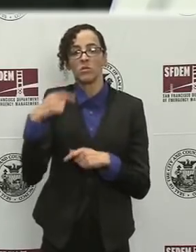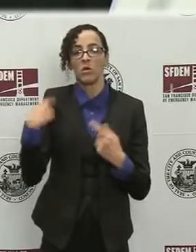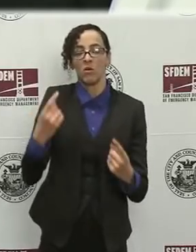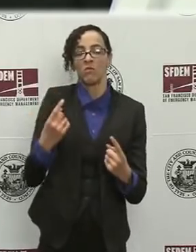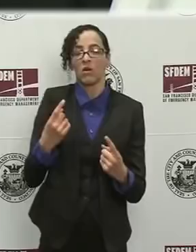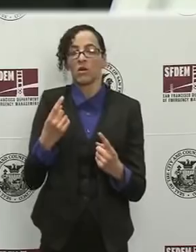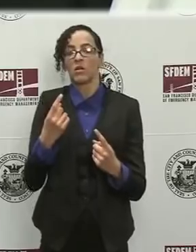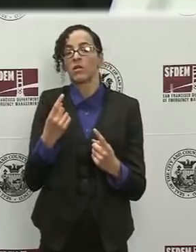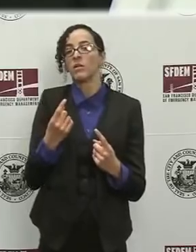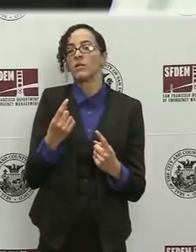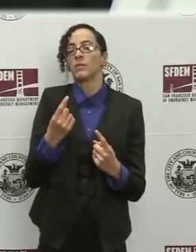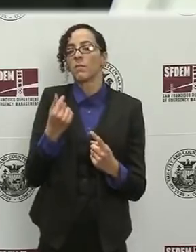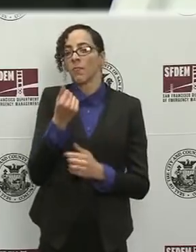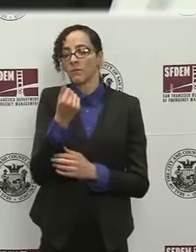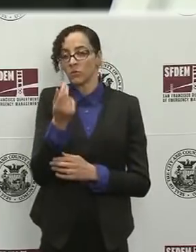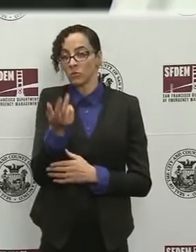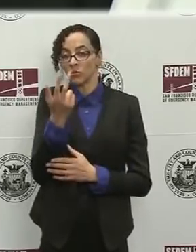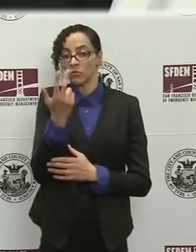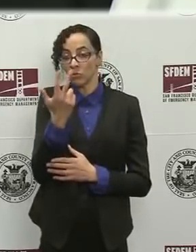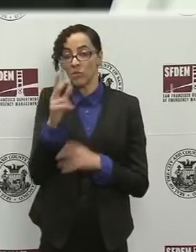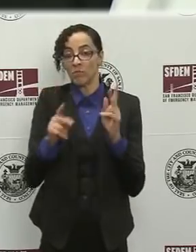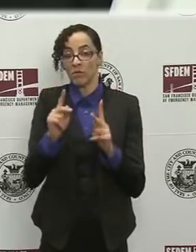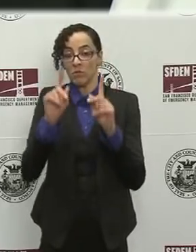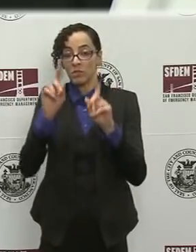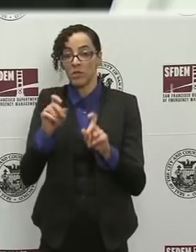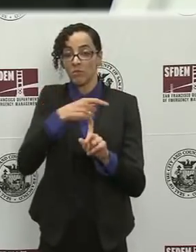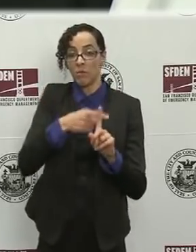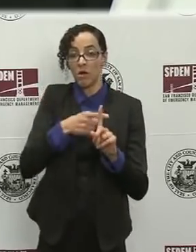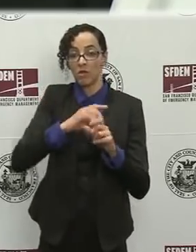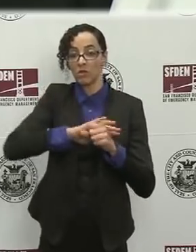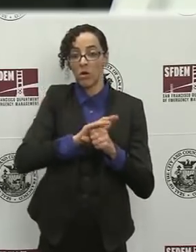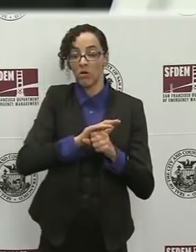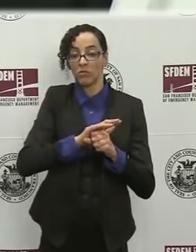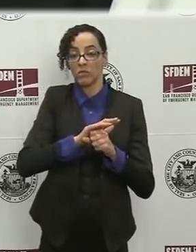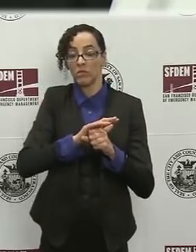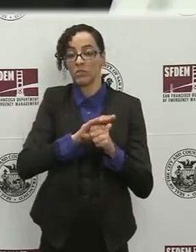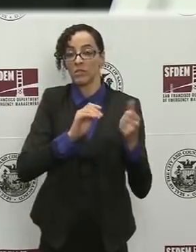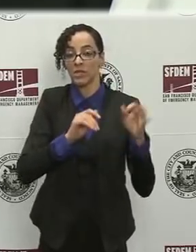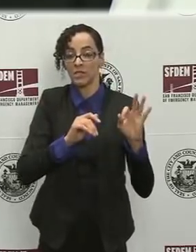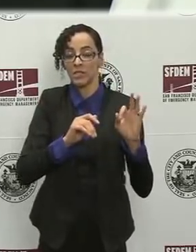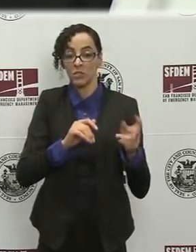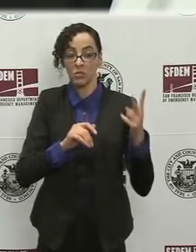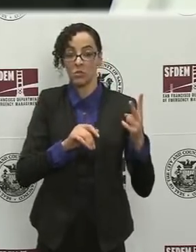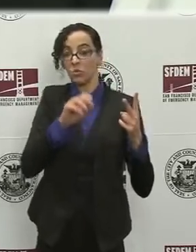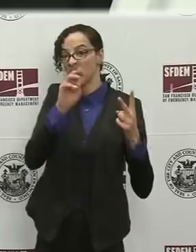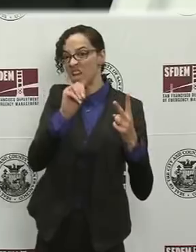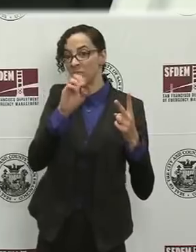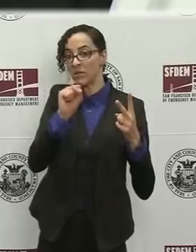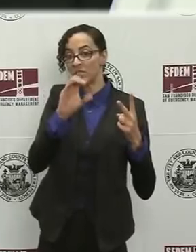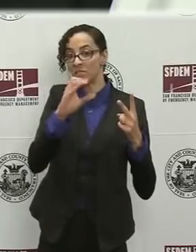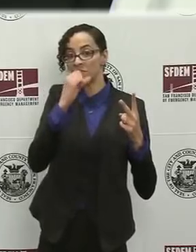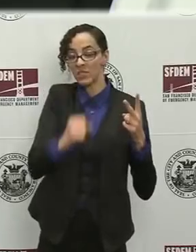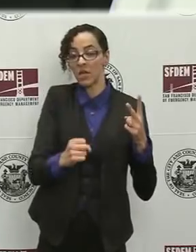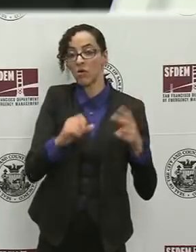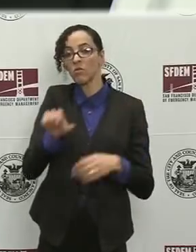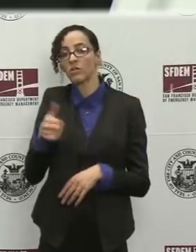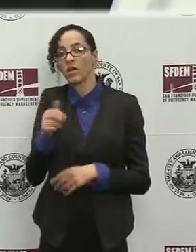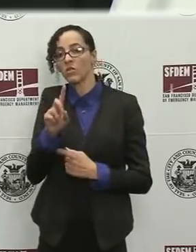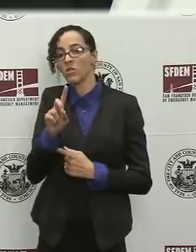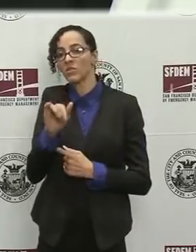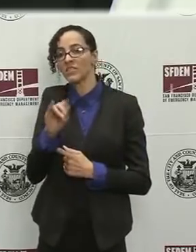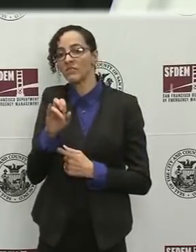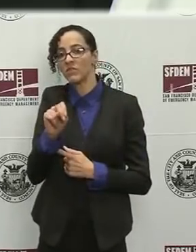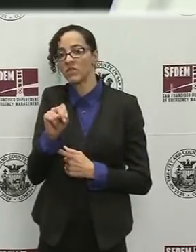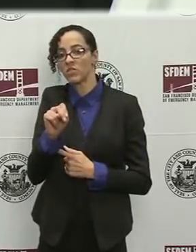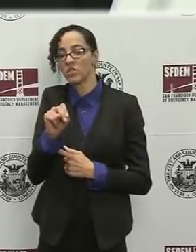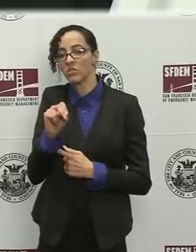COVID-19, 2 at MSC South and 1 at Division Circle. The Department of Public Health and HSH